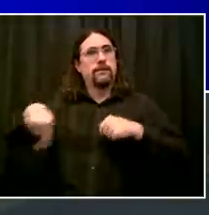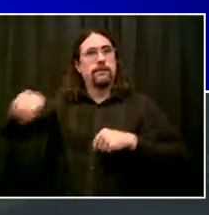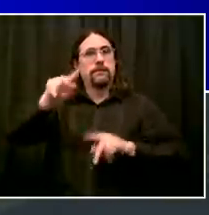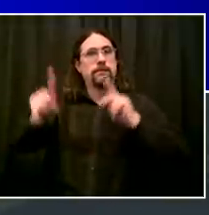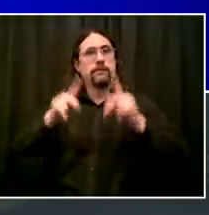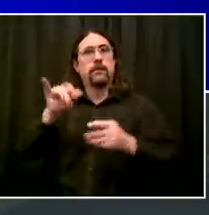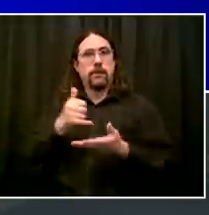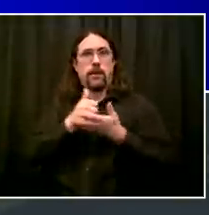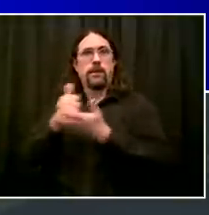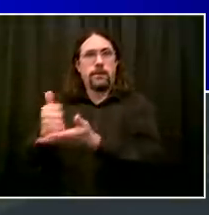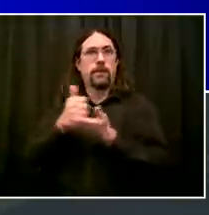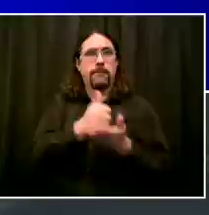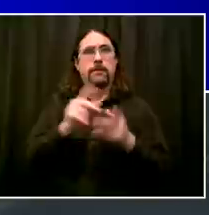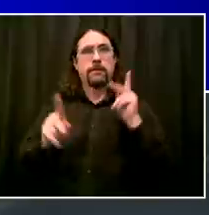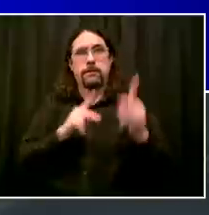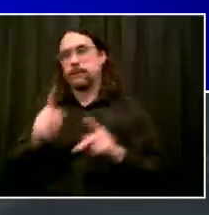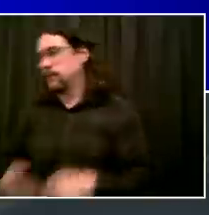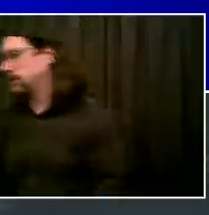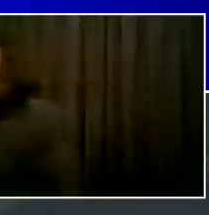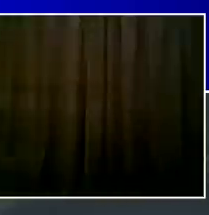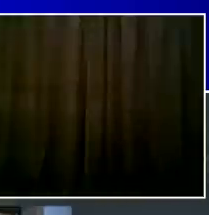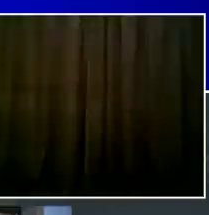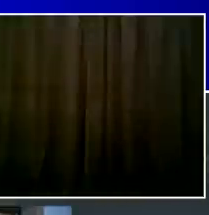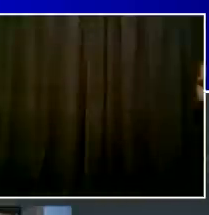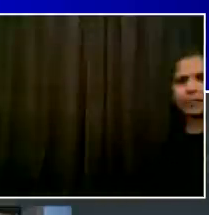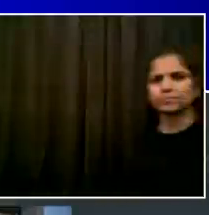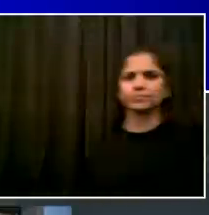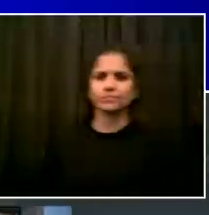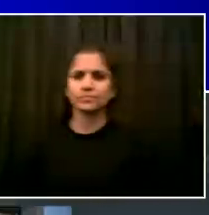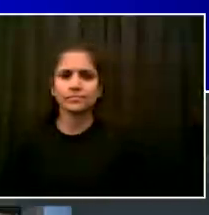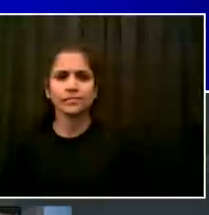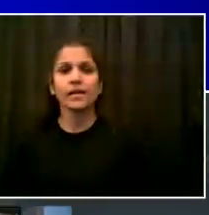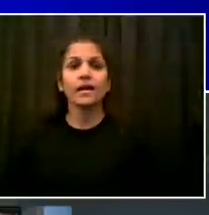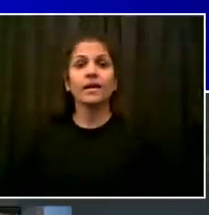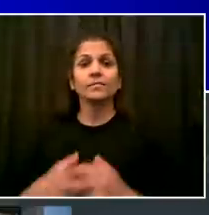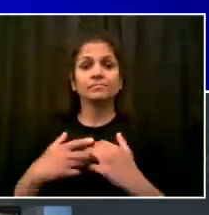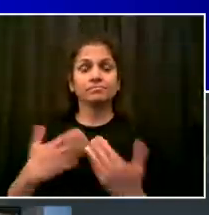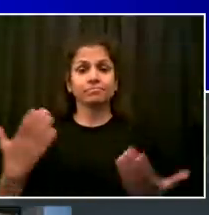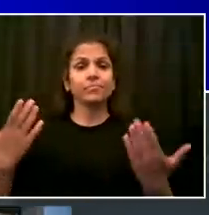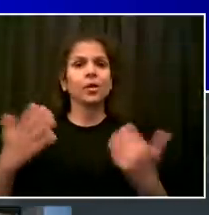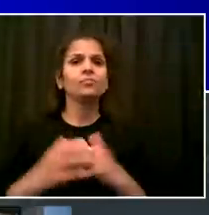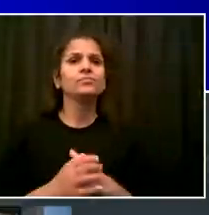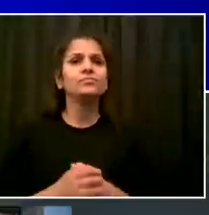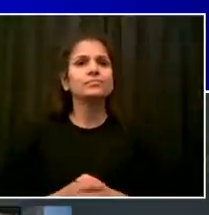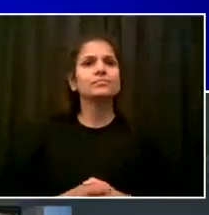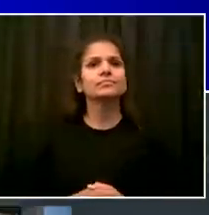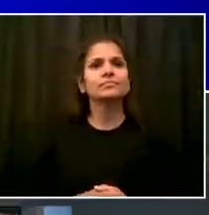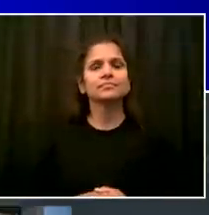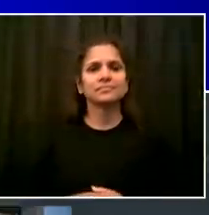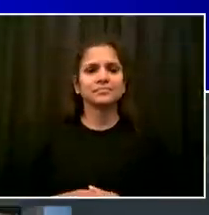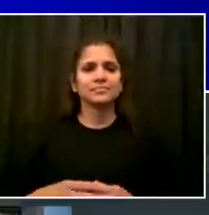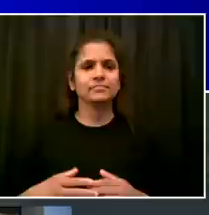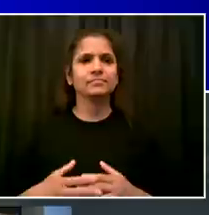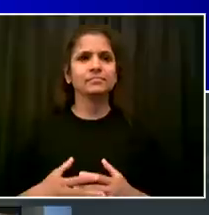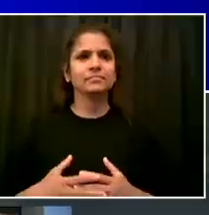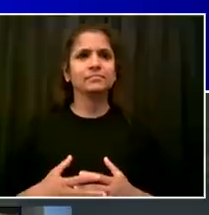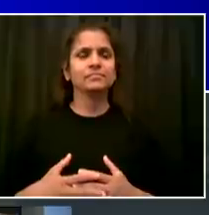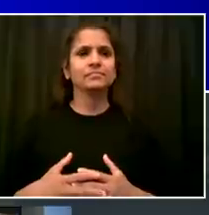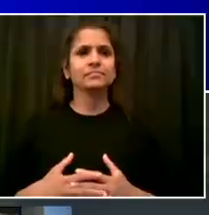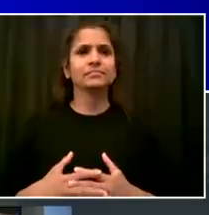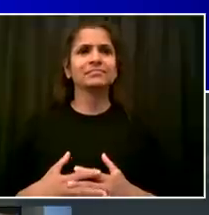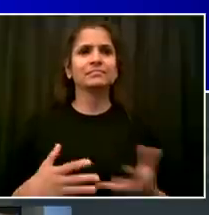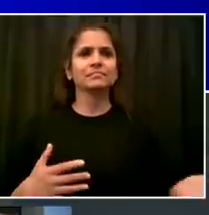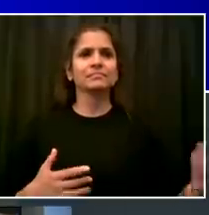And speaking of partnership, some of the best partners the city government has is our nonprofit organizations. Our nonprofit and social